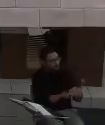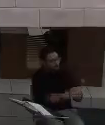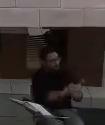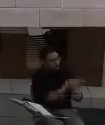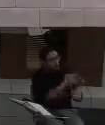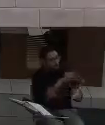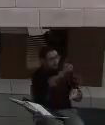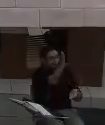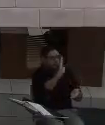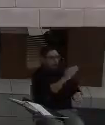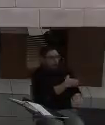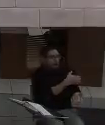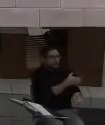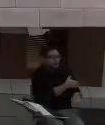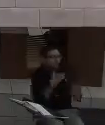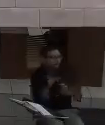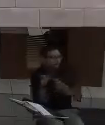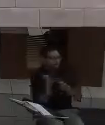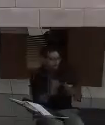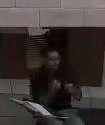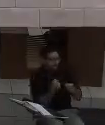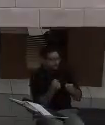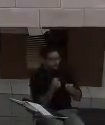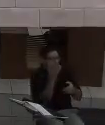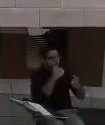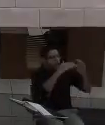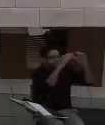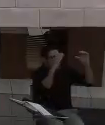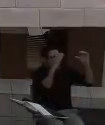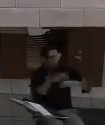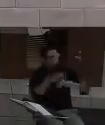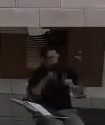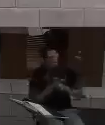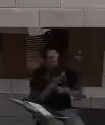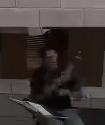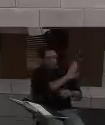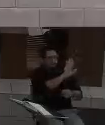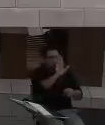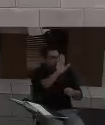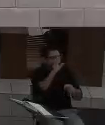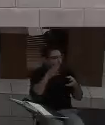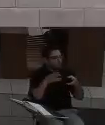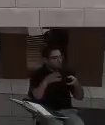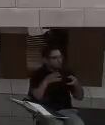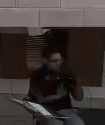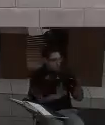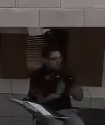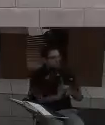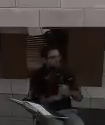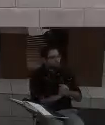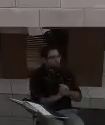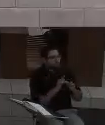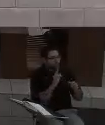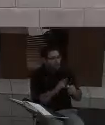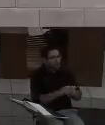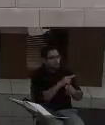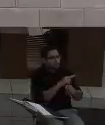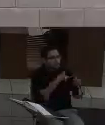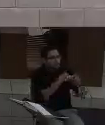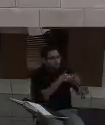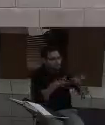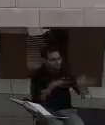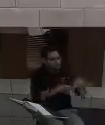of power and might, heaven and earth are full of your glory. Hosanna in the highest. Blessed is the one who